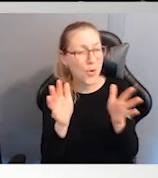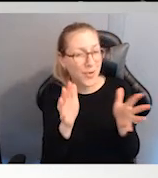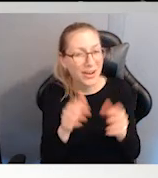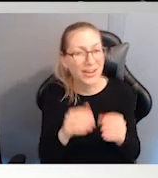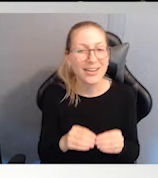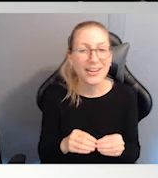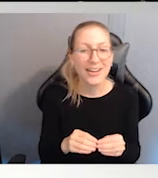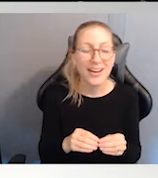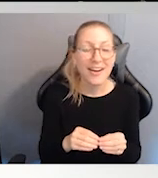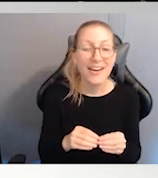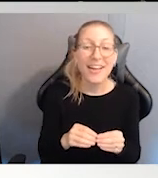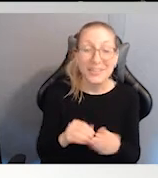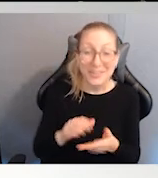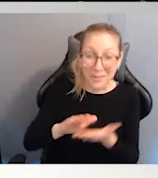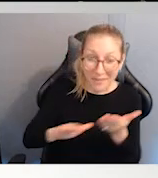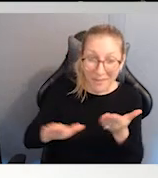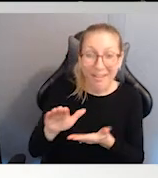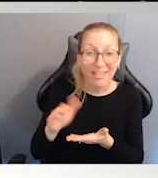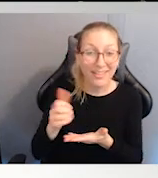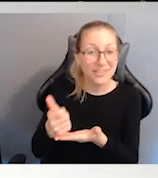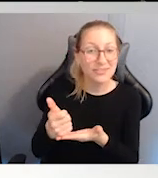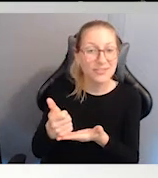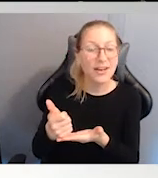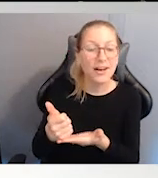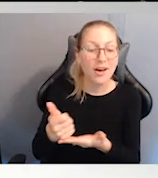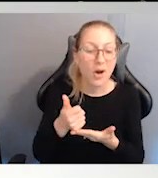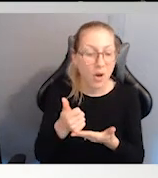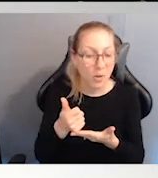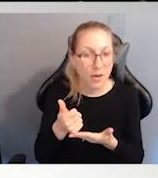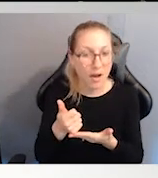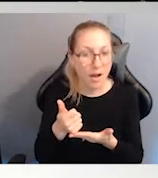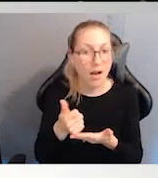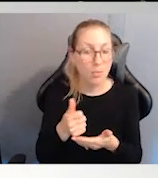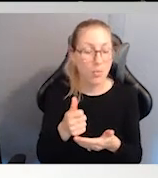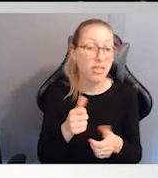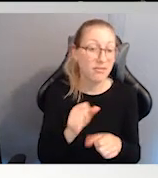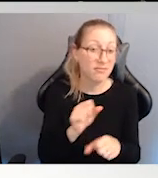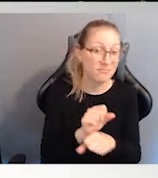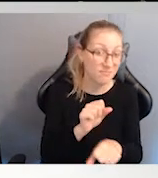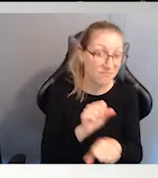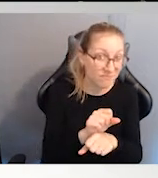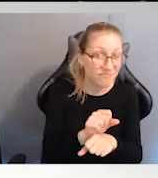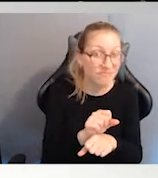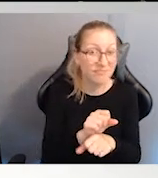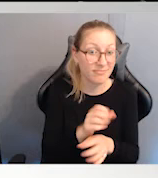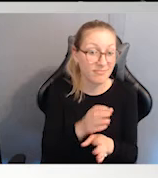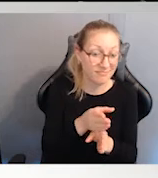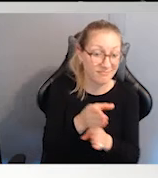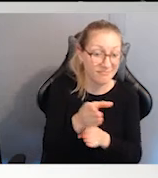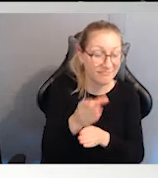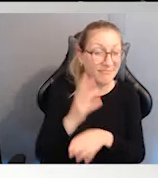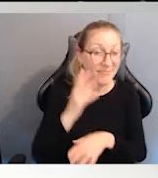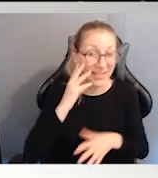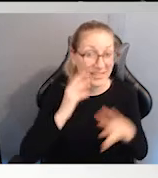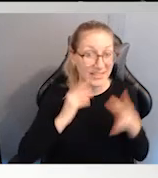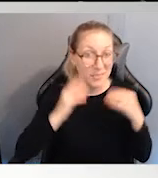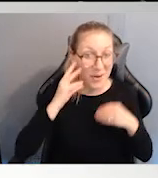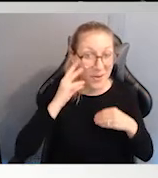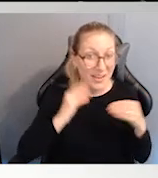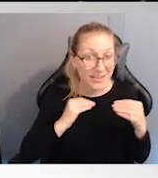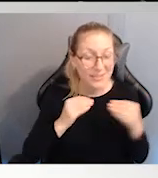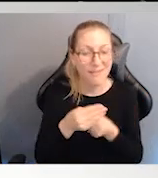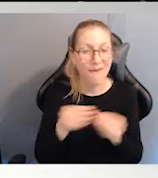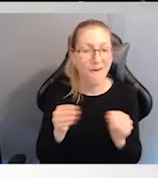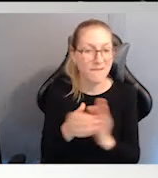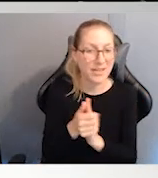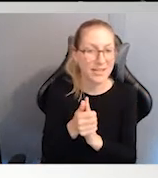And they're going to help me out with career experience and offer skills.